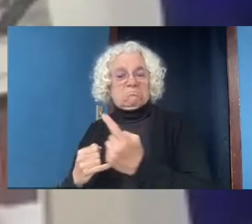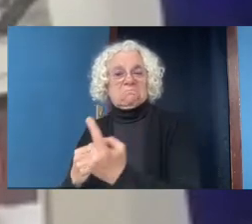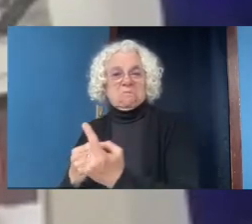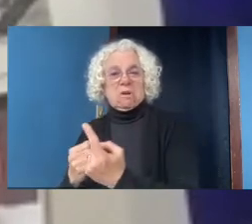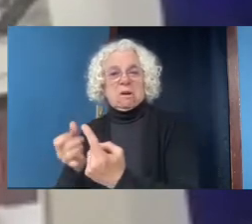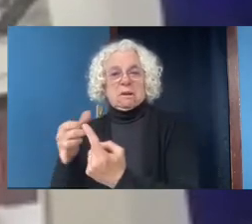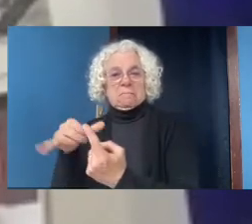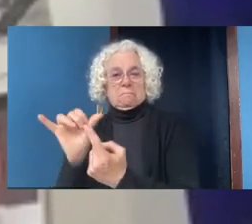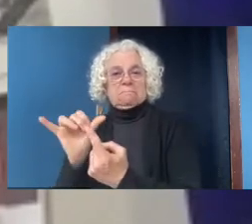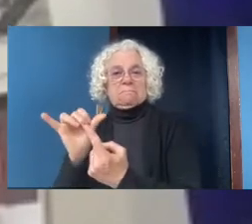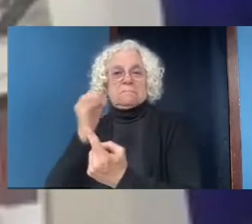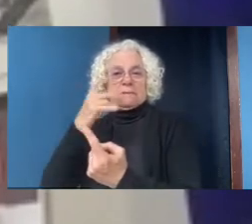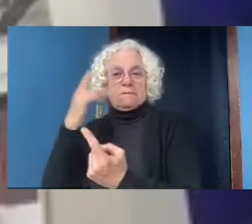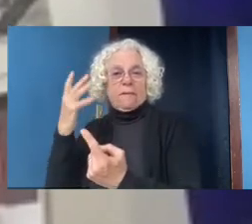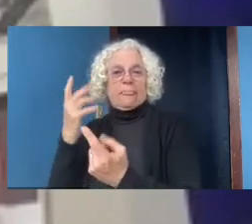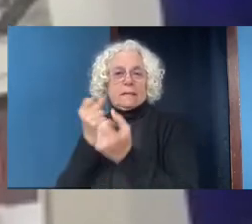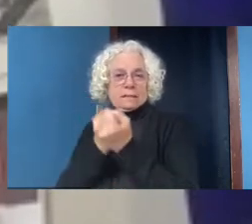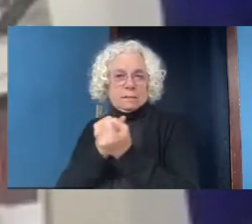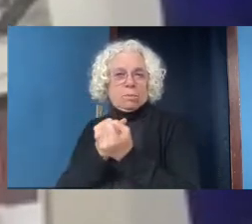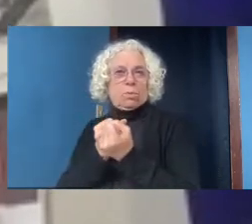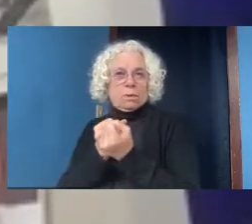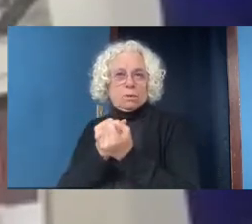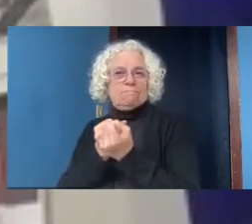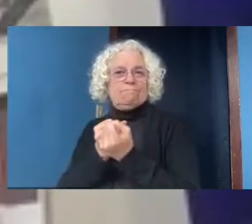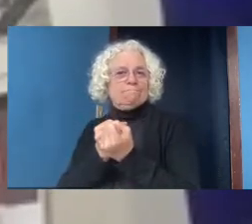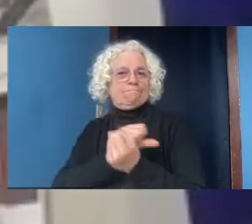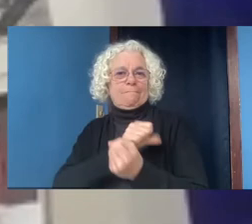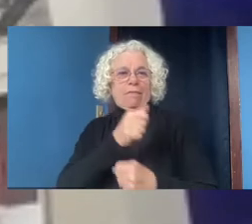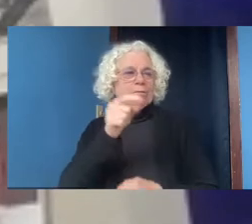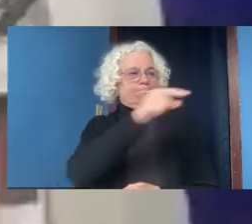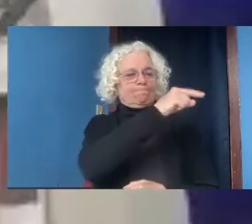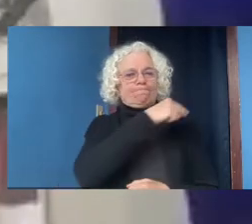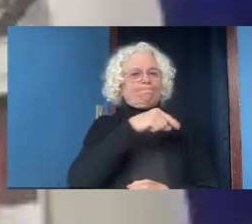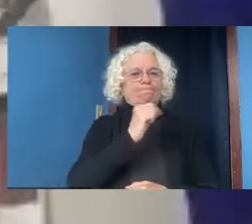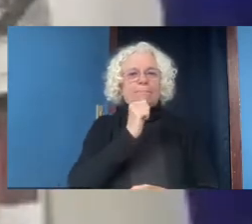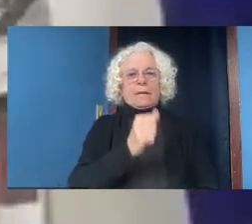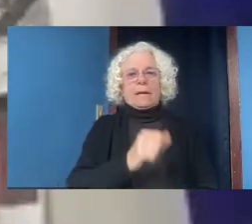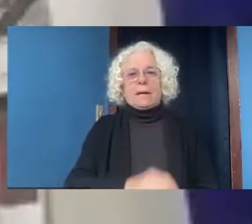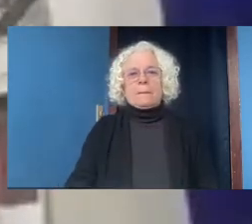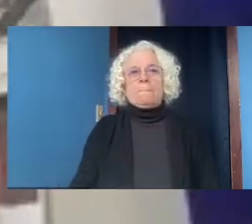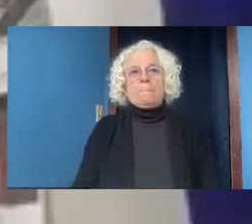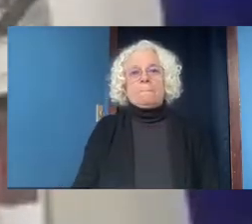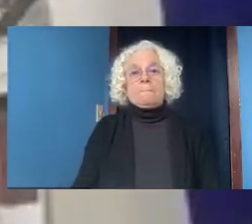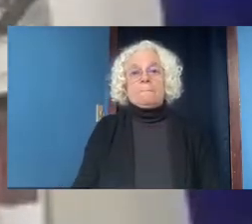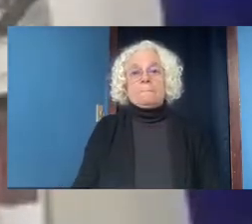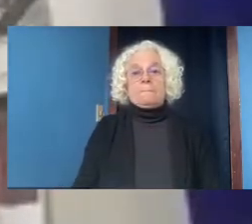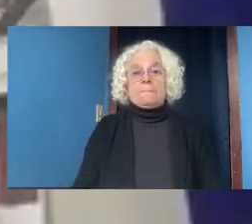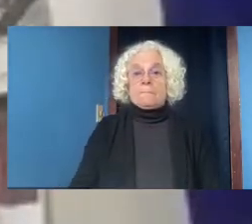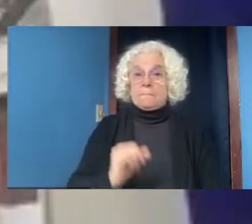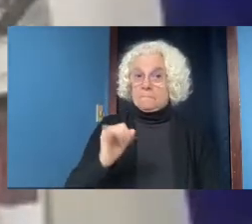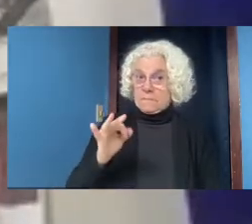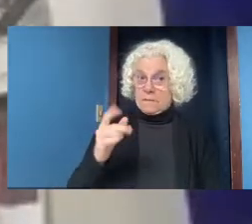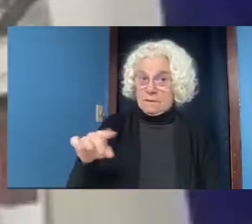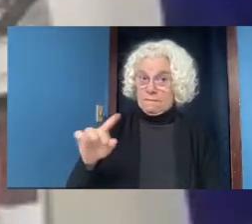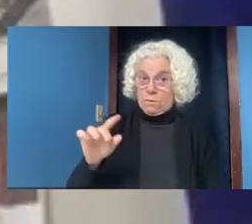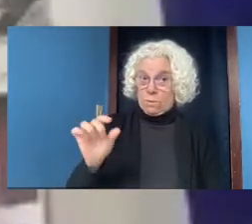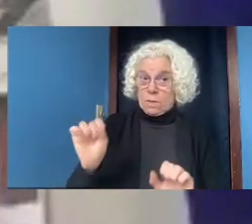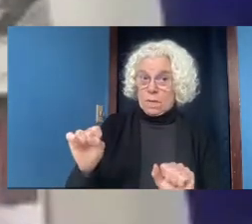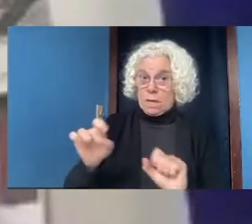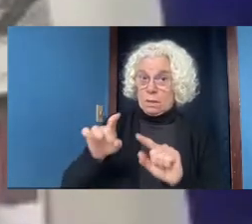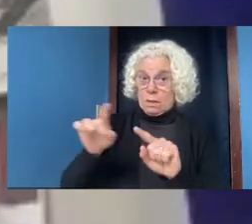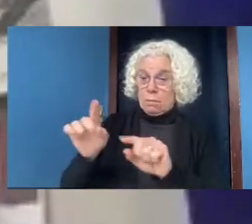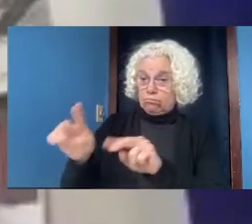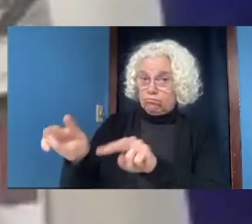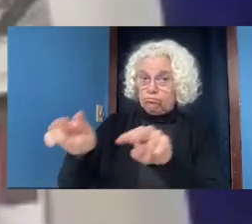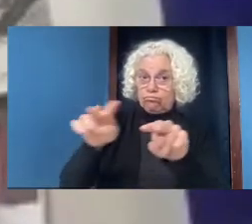consistently friendly and supportive. So if you get a chance, come here, enjoy. It's a great